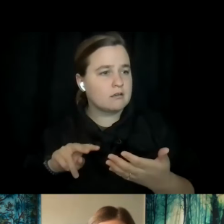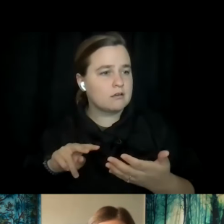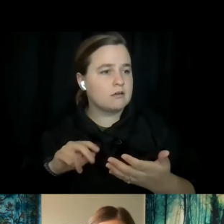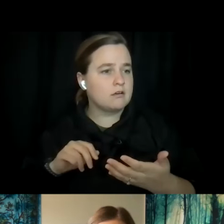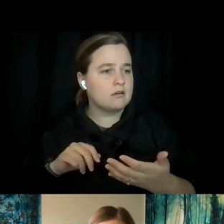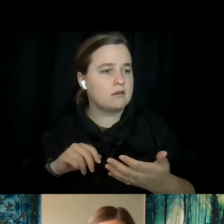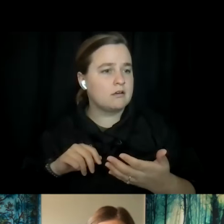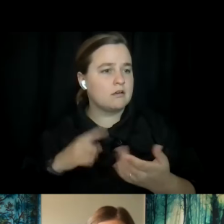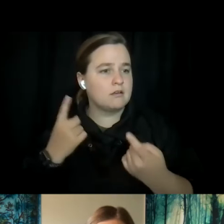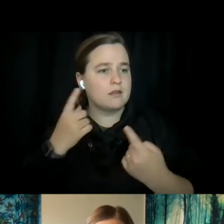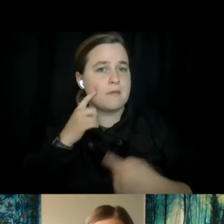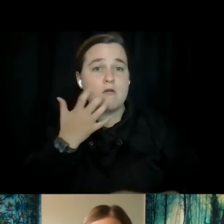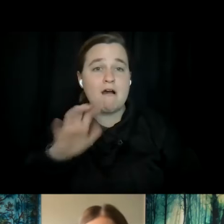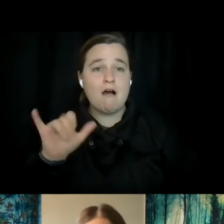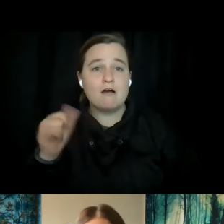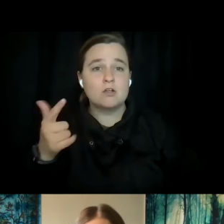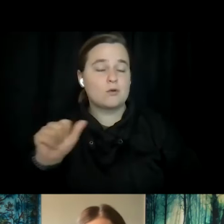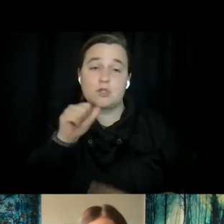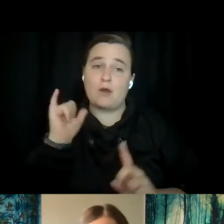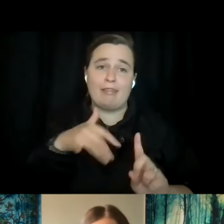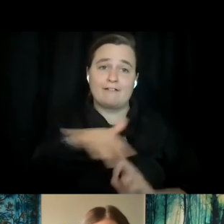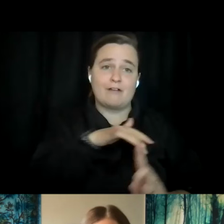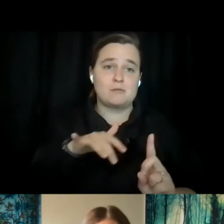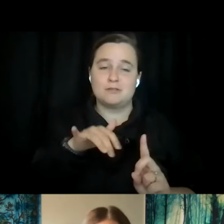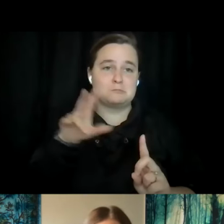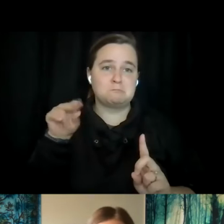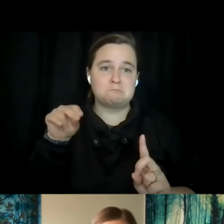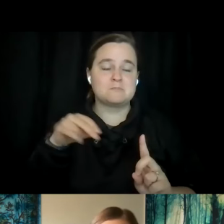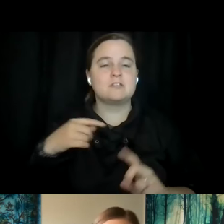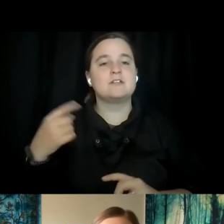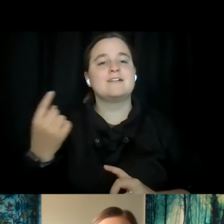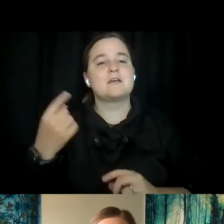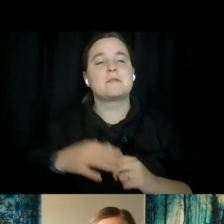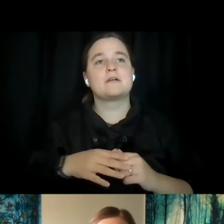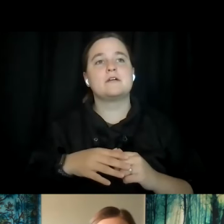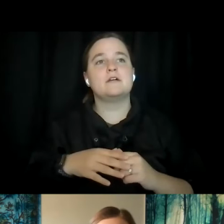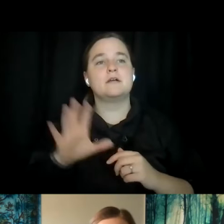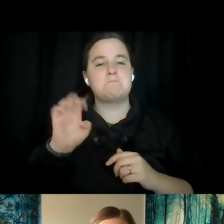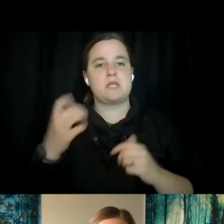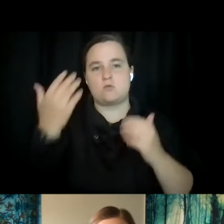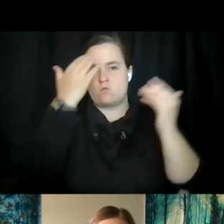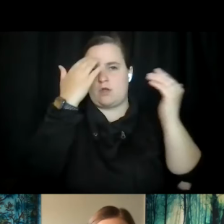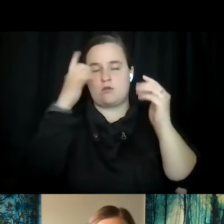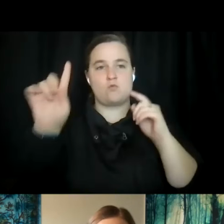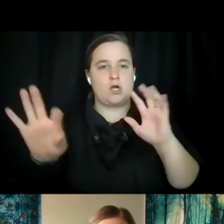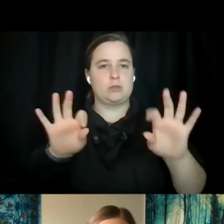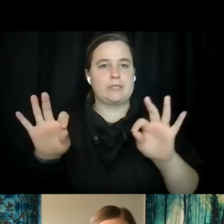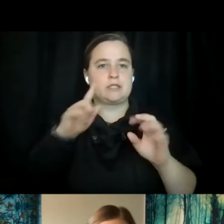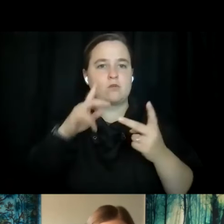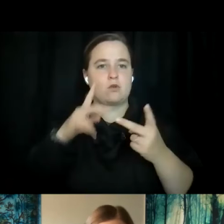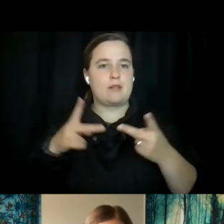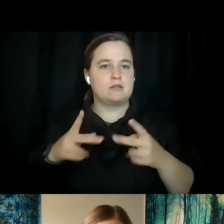something about hot yoga. So it wouldn't be in that environment. So something, just being aware of that and the space that you're